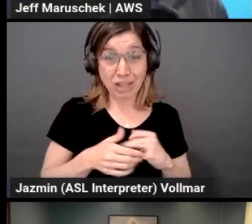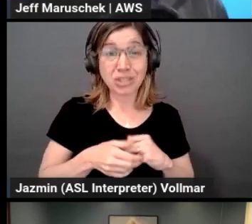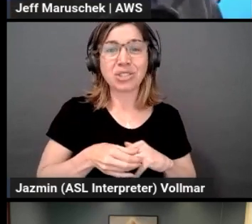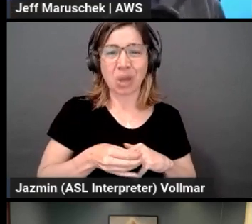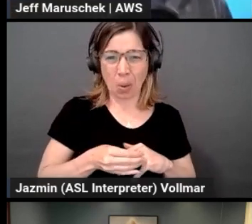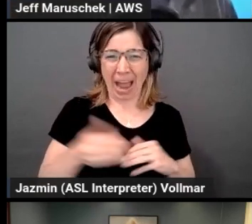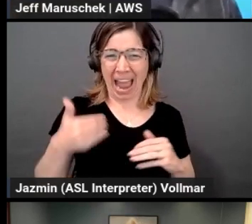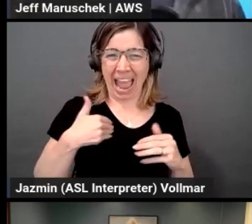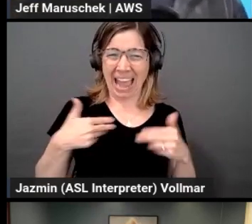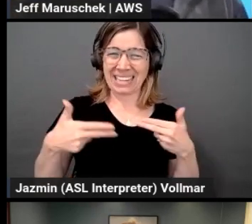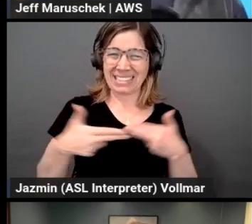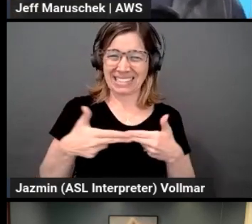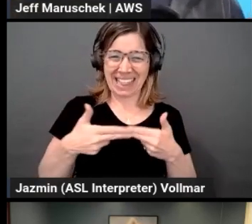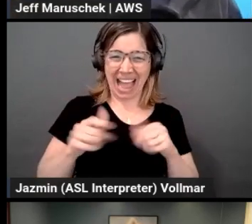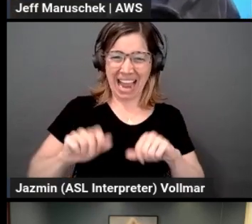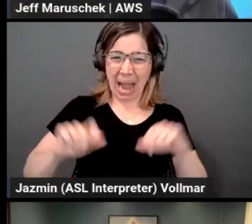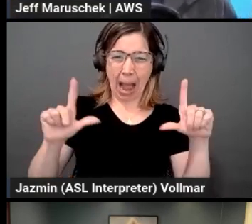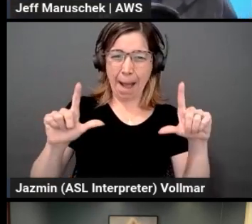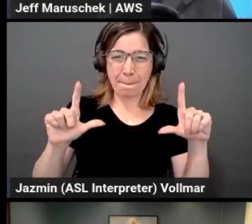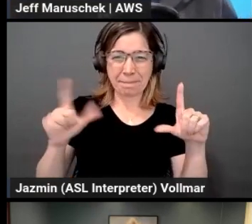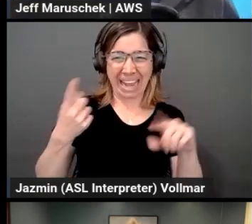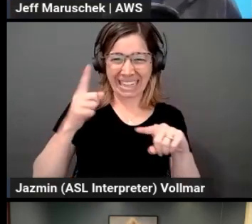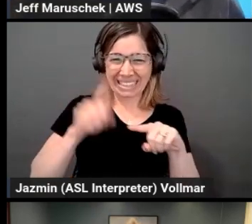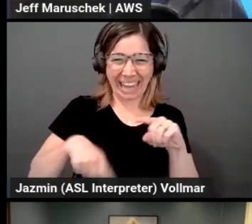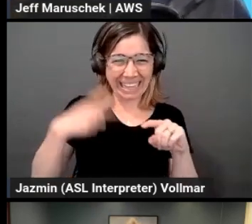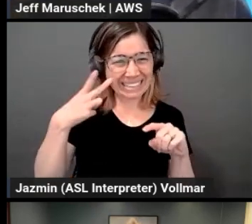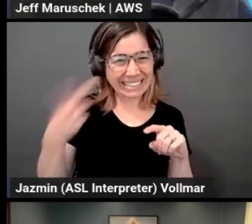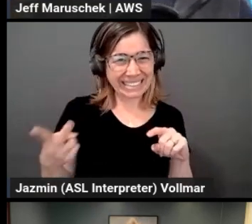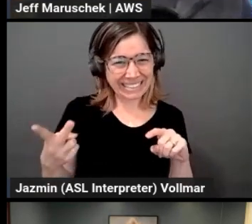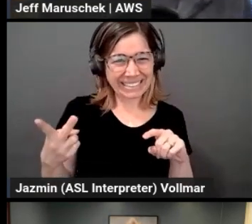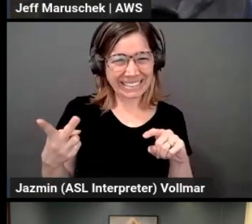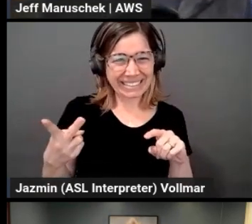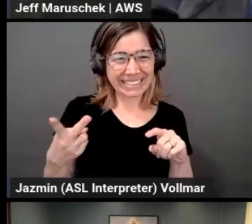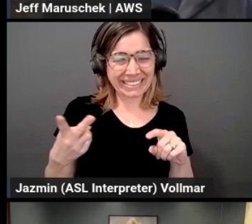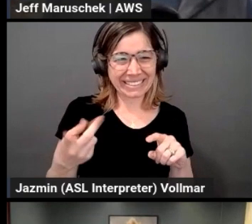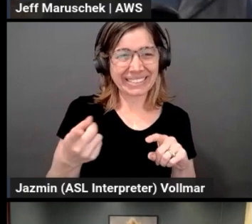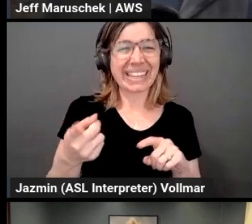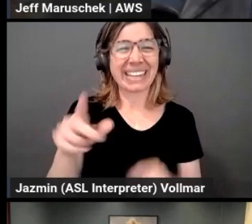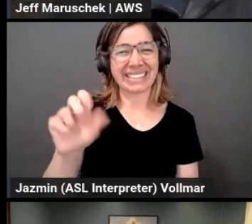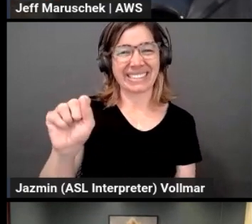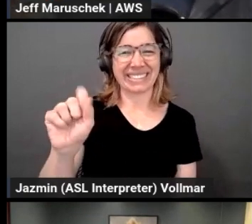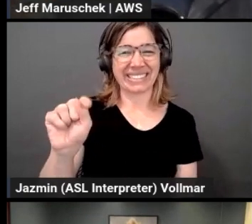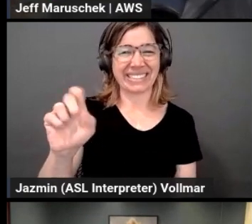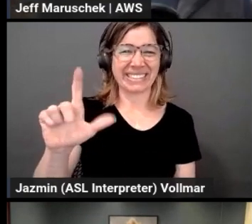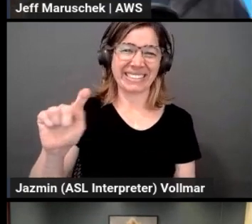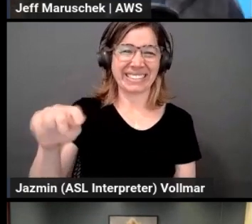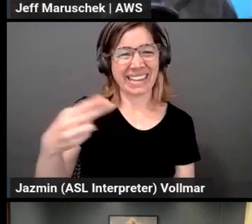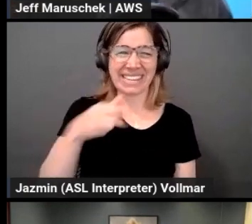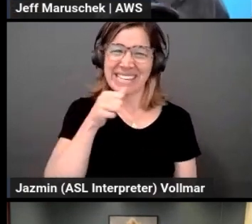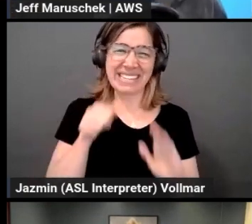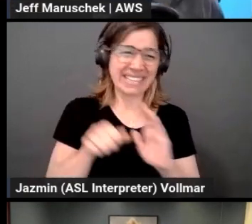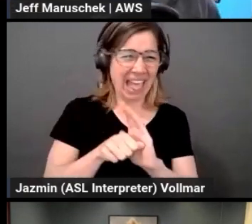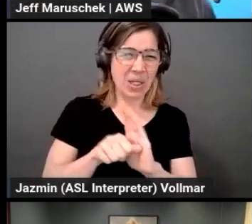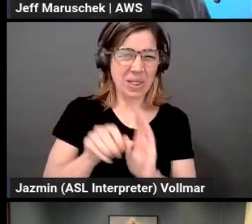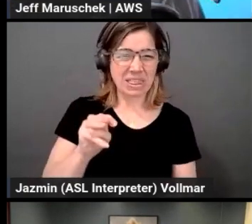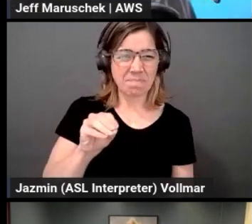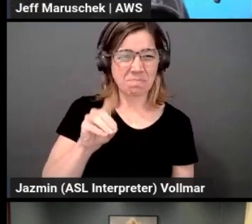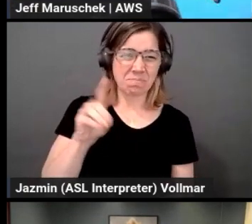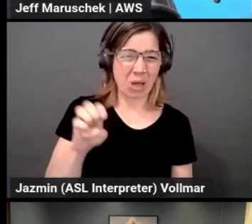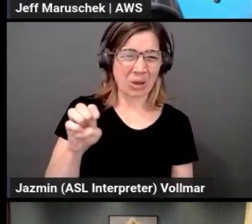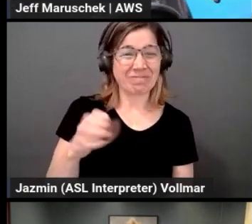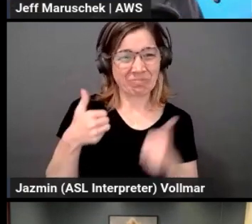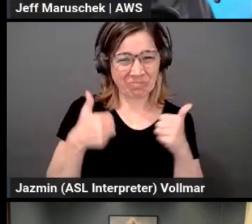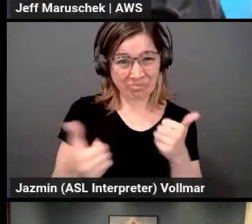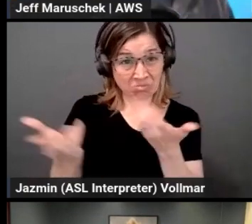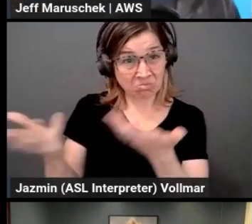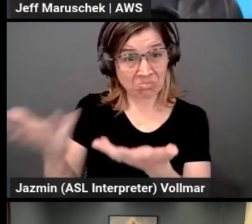up, but no one actually could see that. All right, so I was in this stealth is kind mode. of so this is kind of what it looks like. So